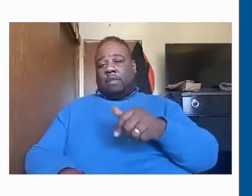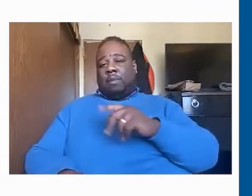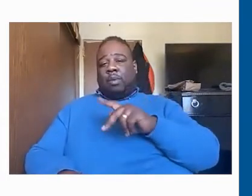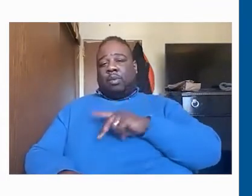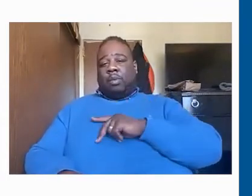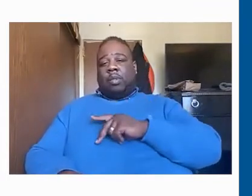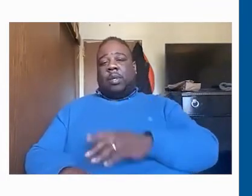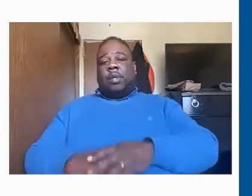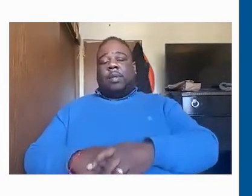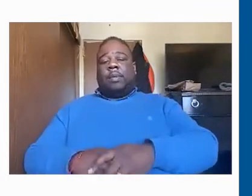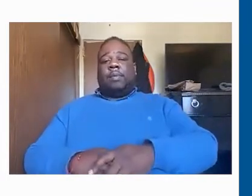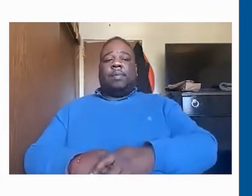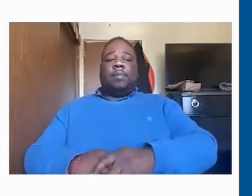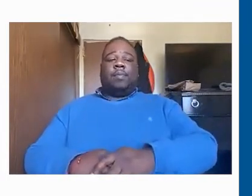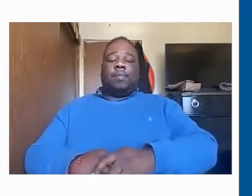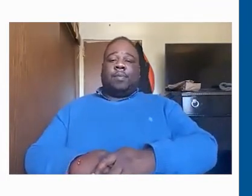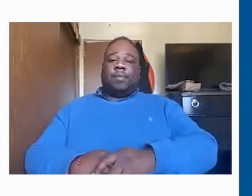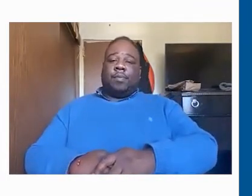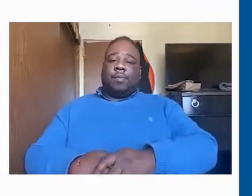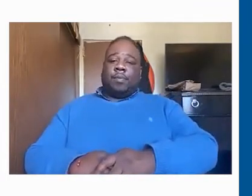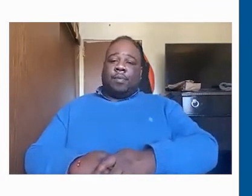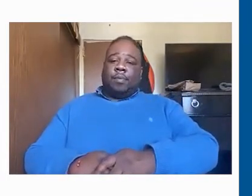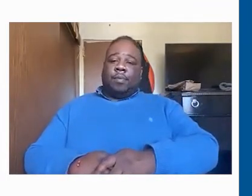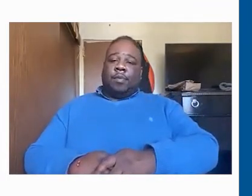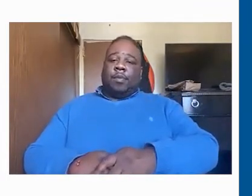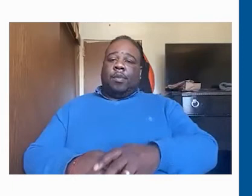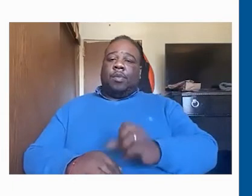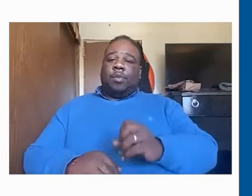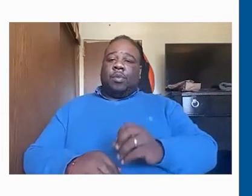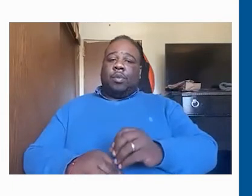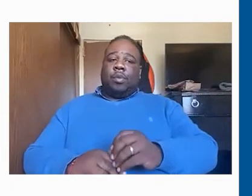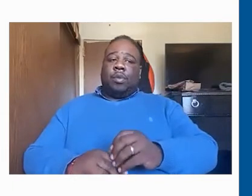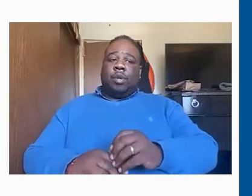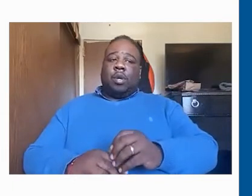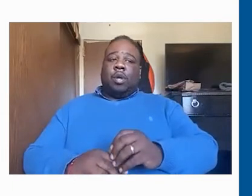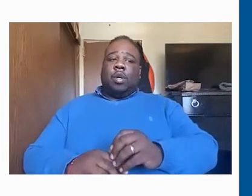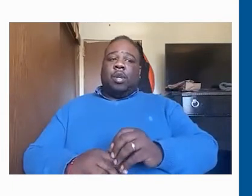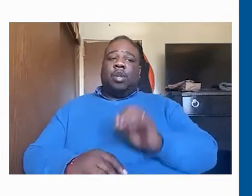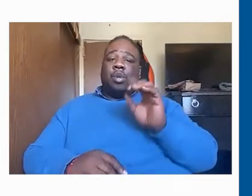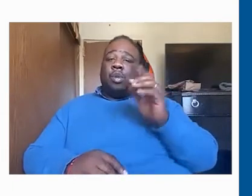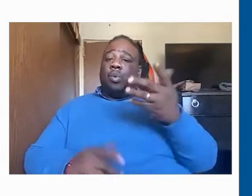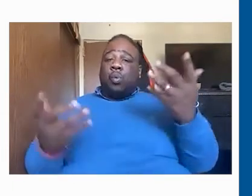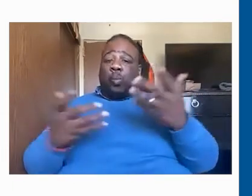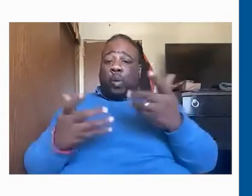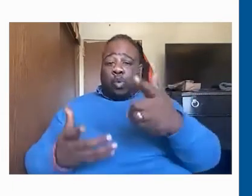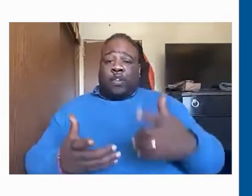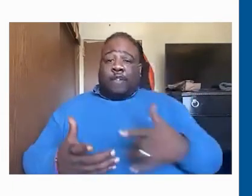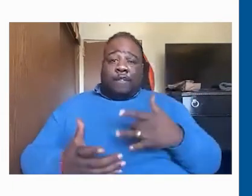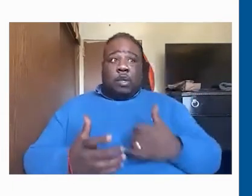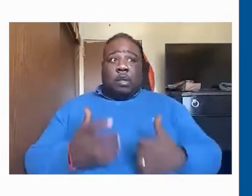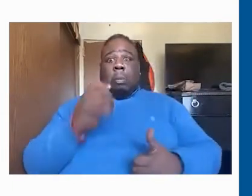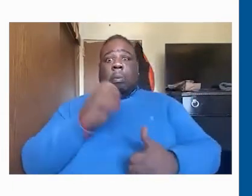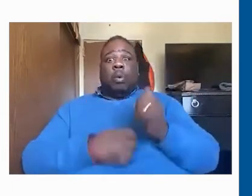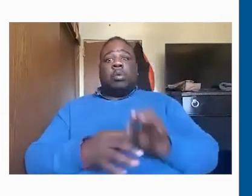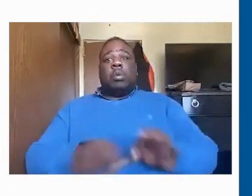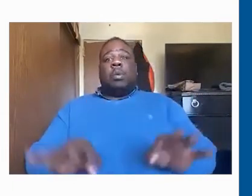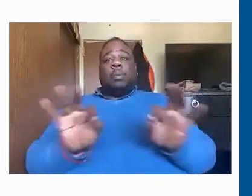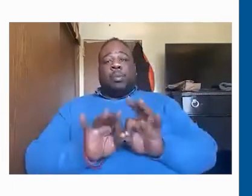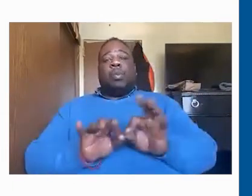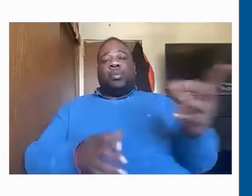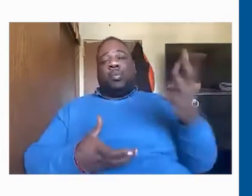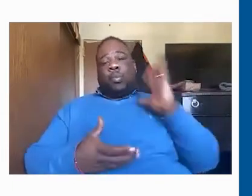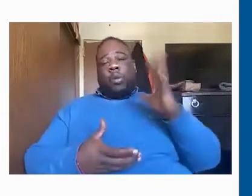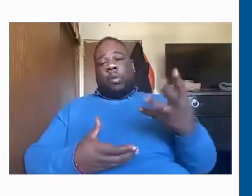supply kit, the supplies are going to vary. And it's really what you feel is the most important. The go bag is going to be checked at least